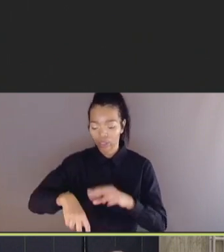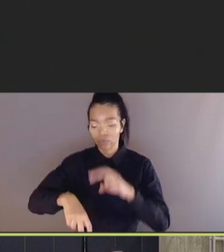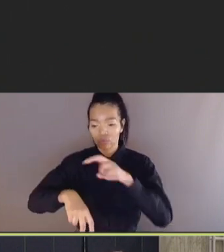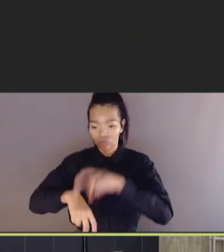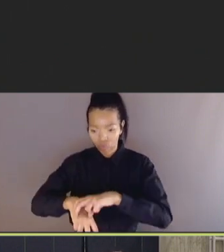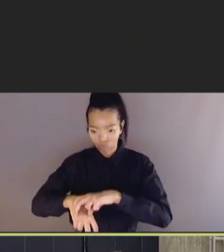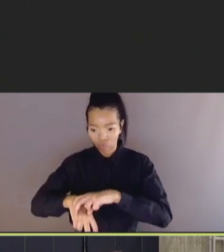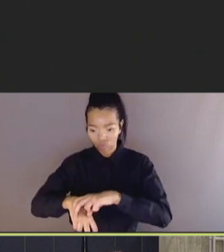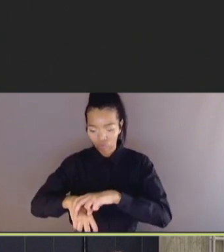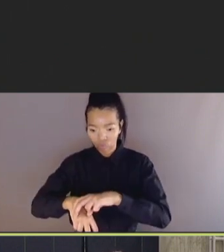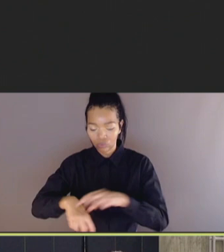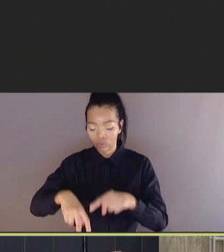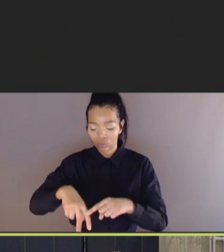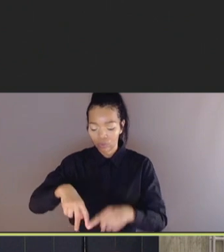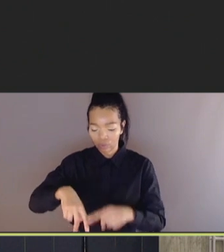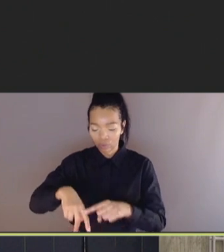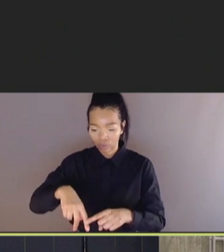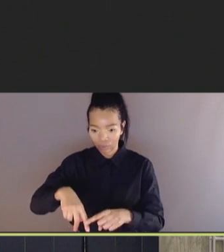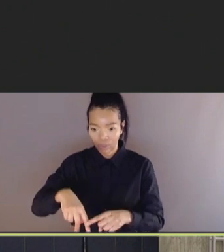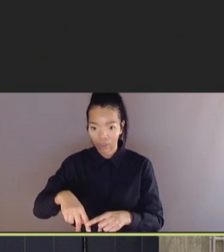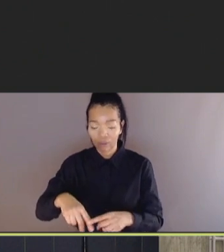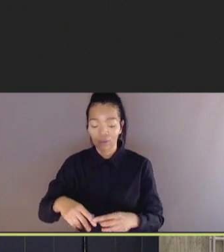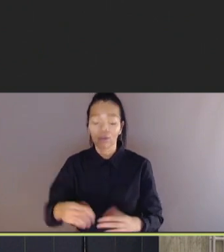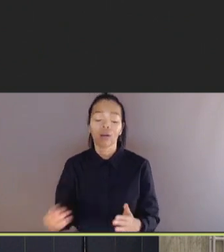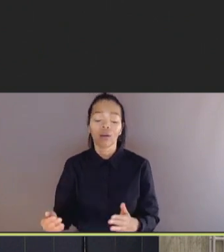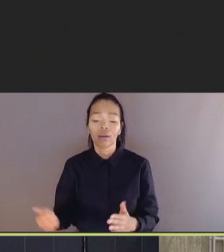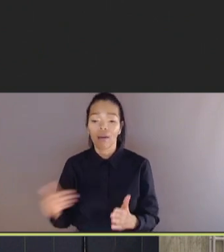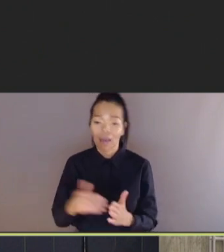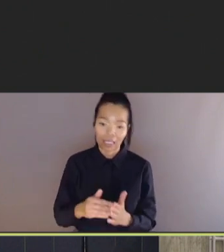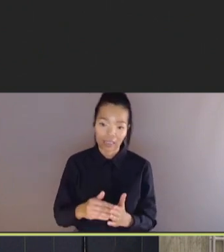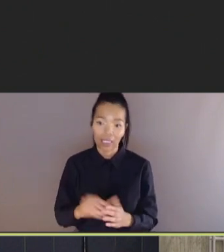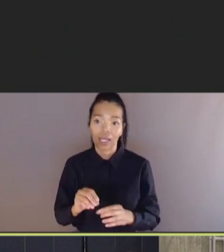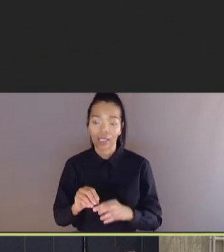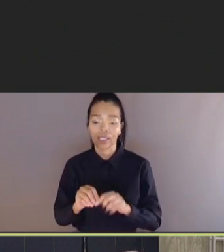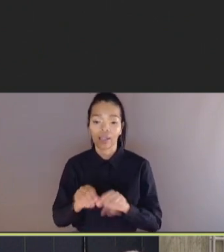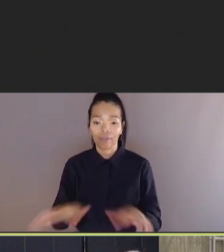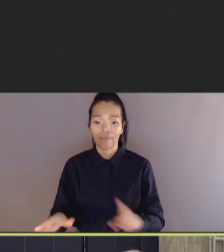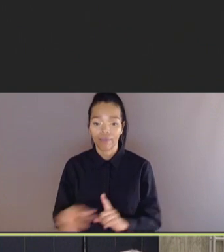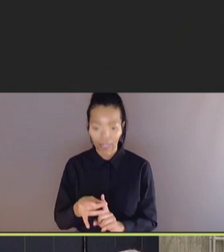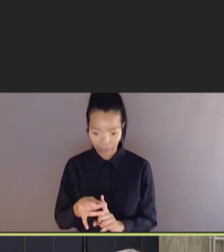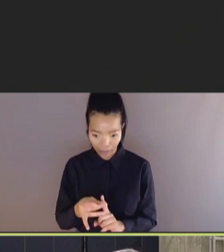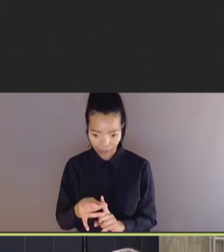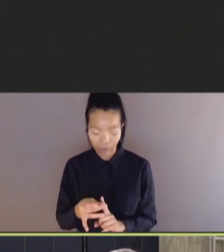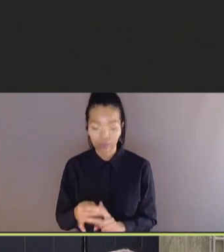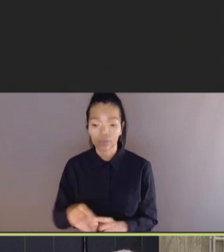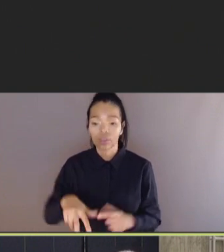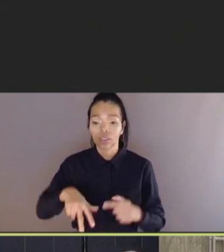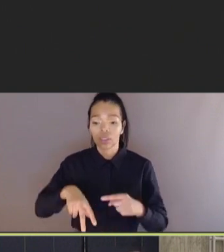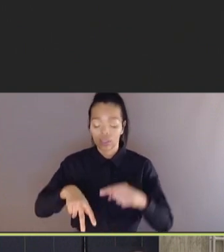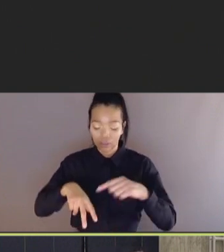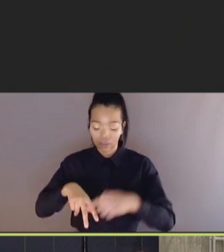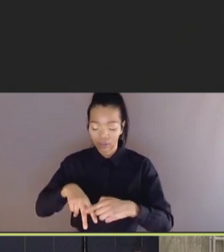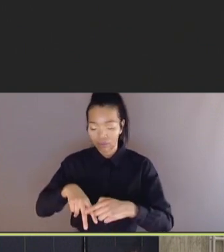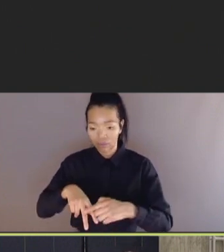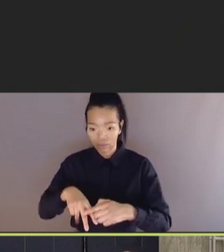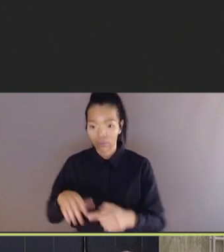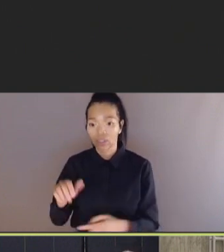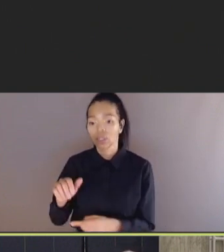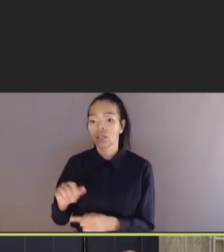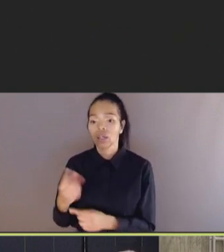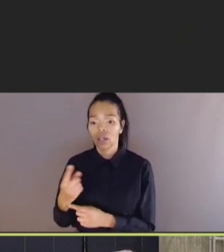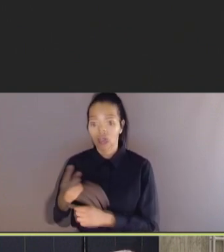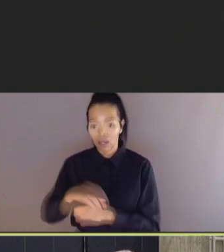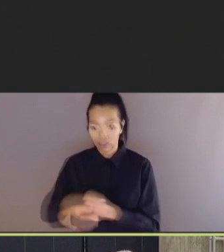anti-infective vaccine processes, one being monoclonal and other passive antibody products, and the third being